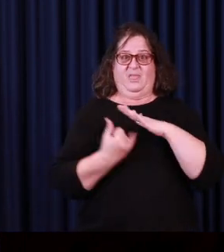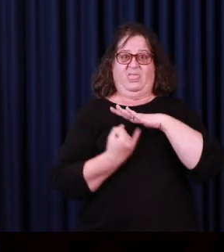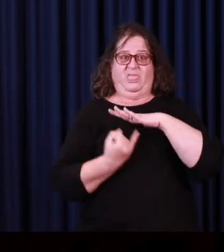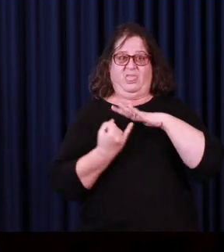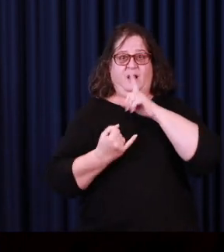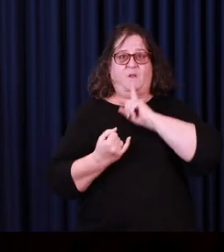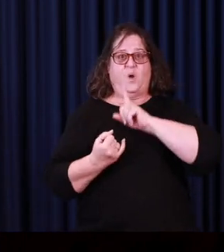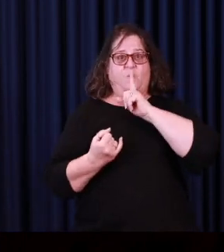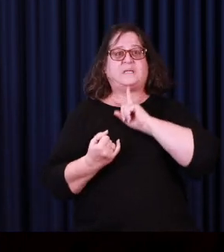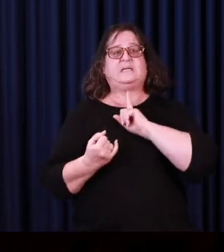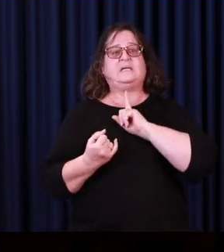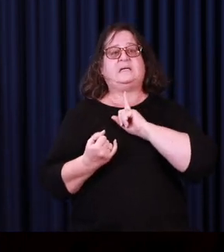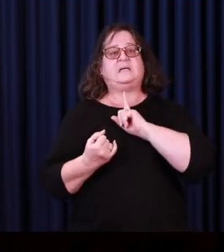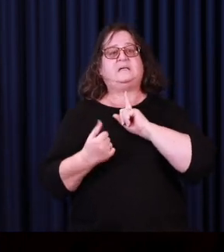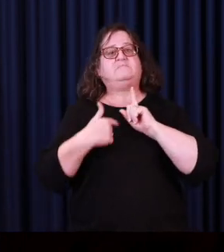suicide.